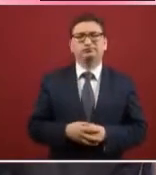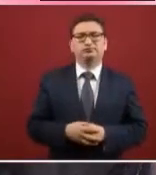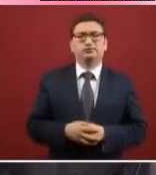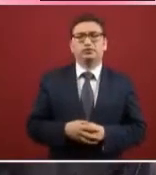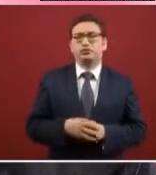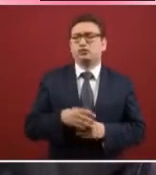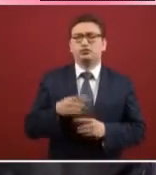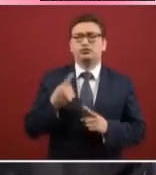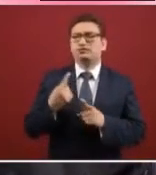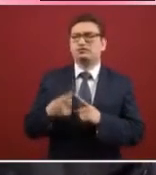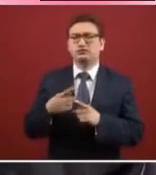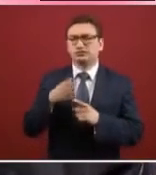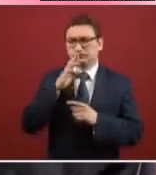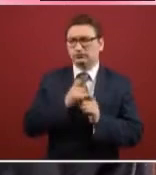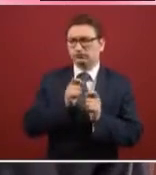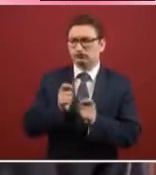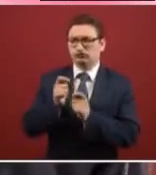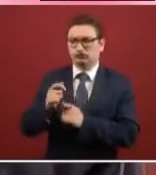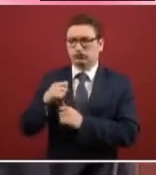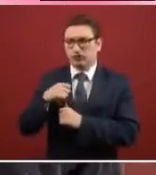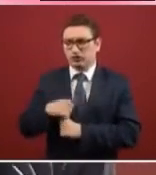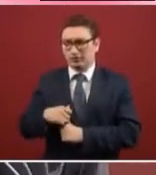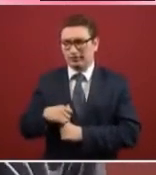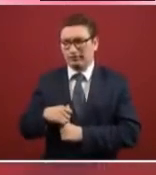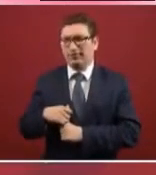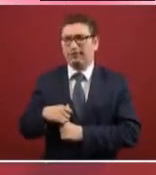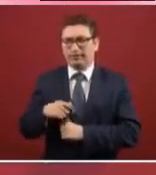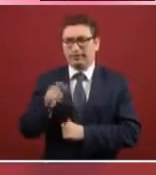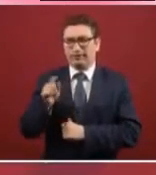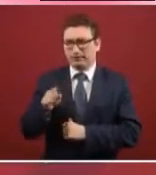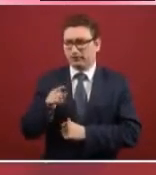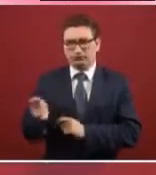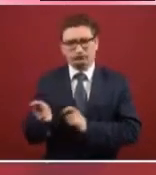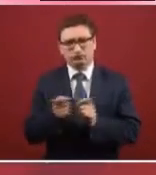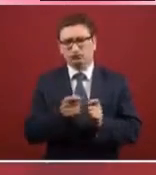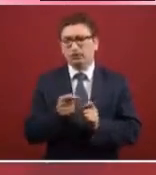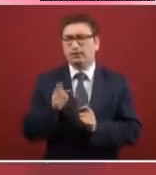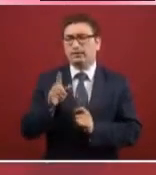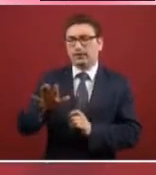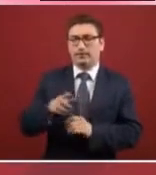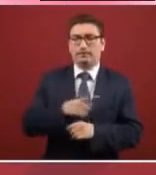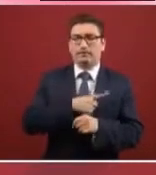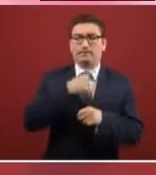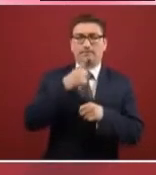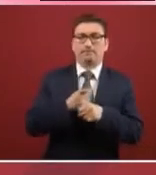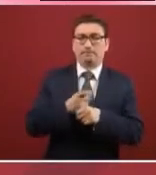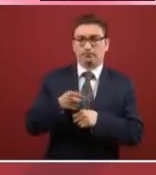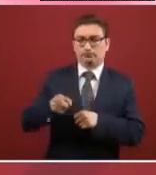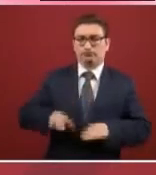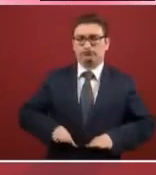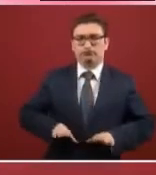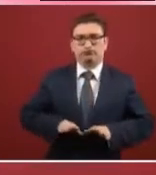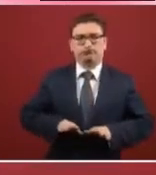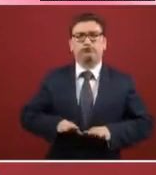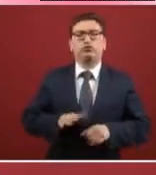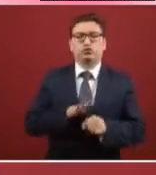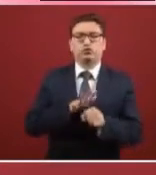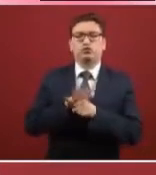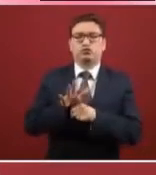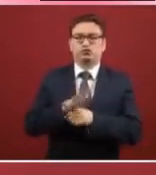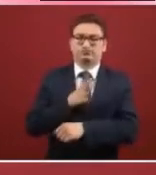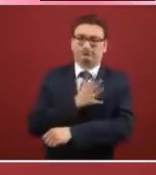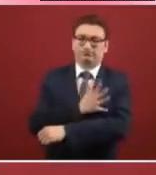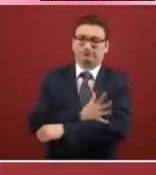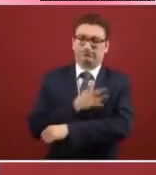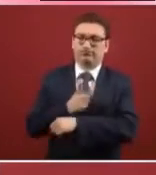quienes ocupen los cargos, that they be removed from those positions, or those that